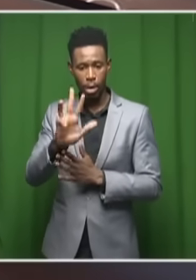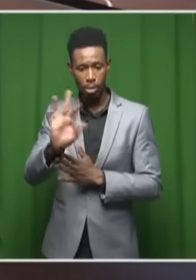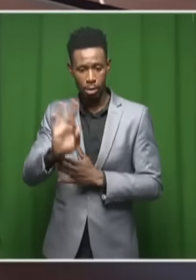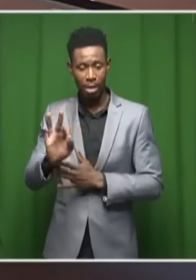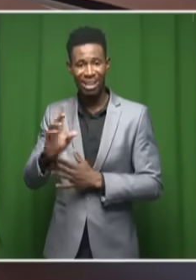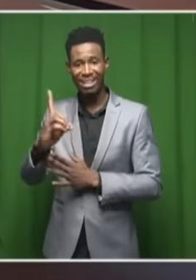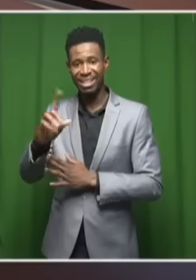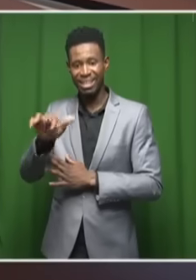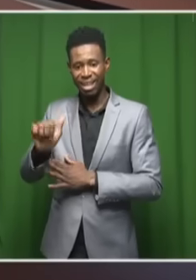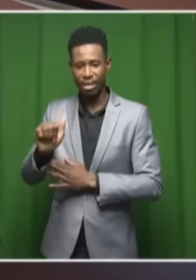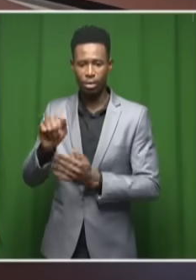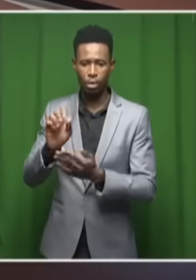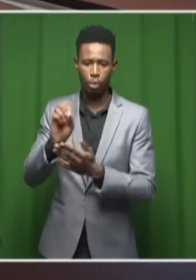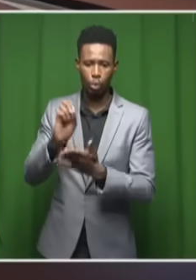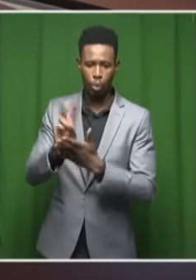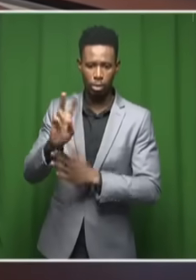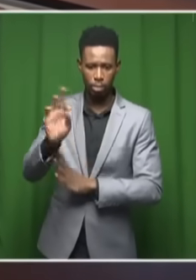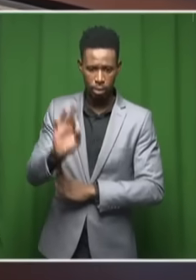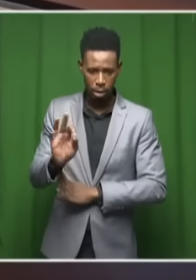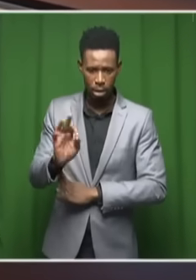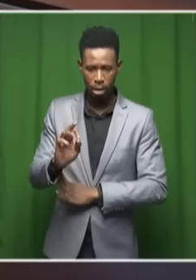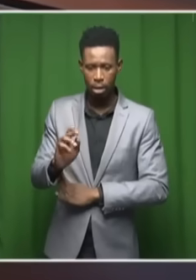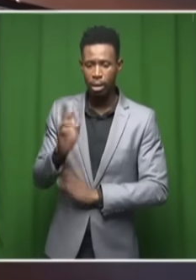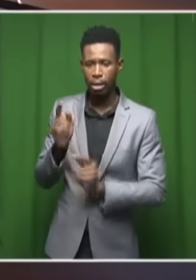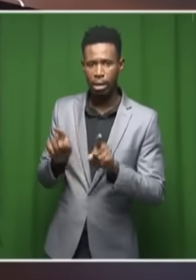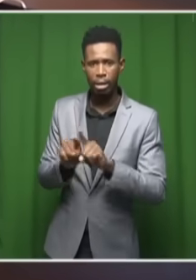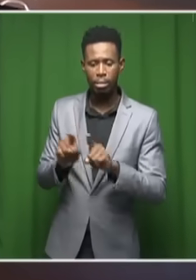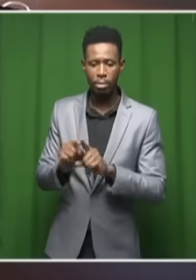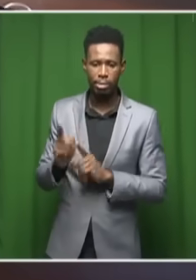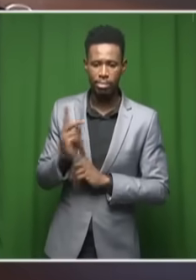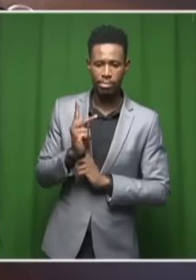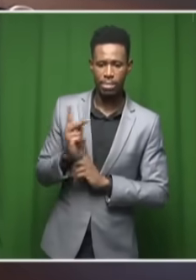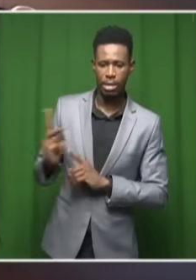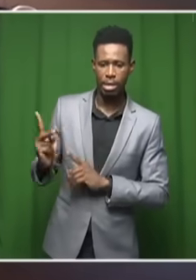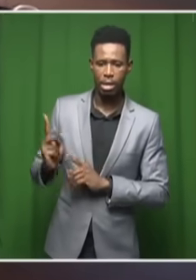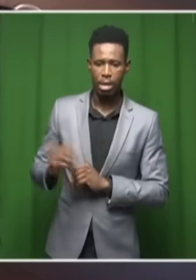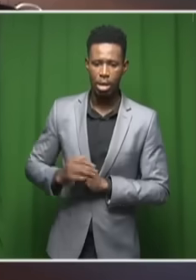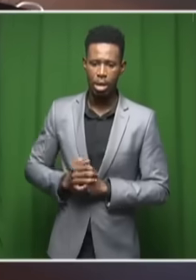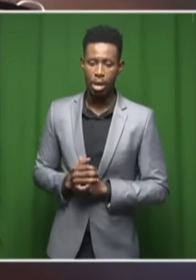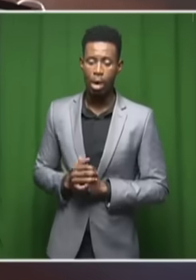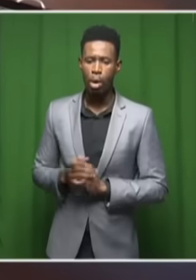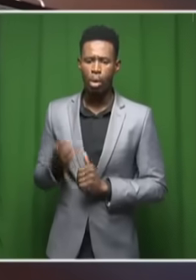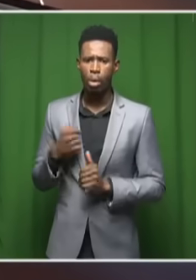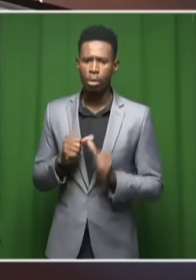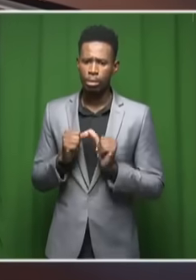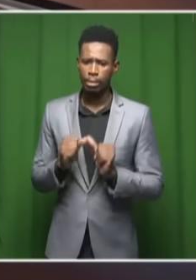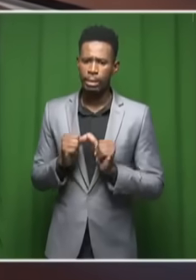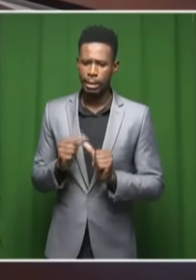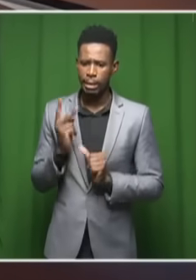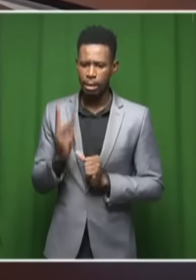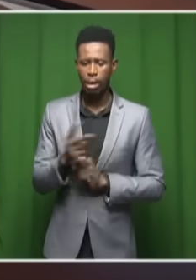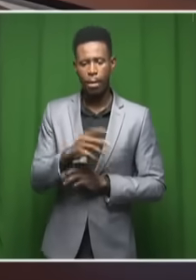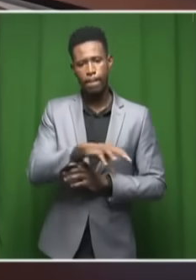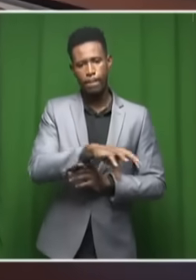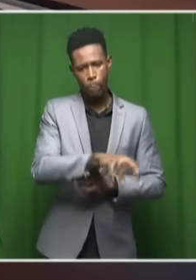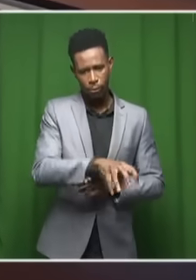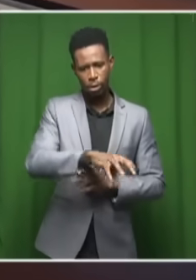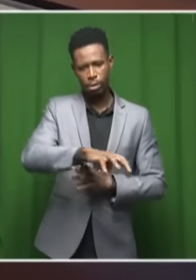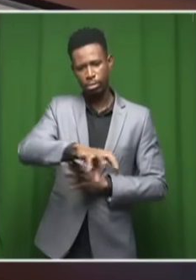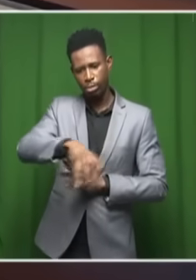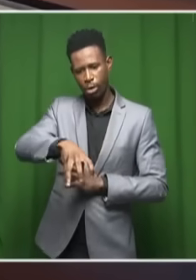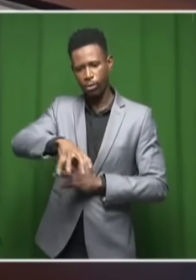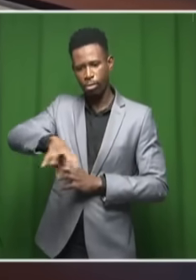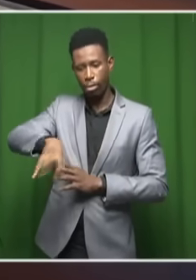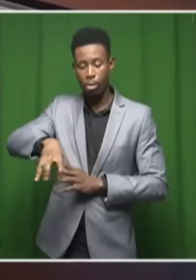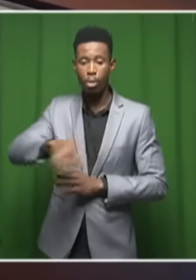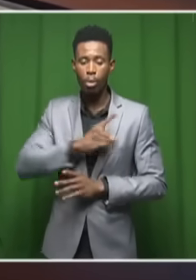of 12%. You can obviously also see that we continue to looking at the provincial figures that are coming through, because